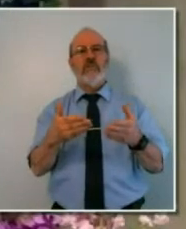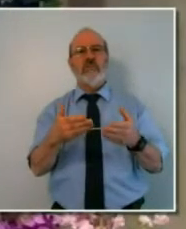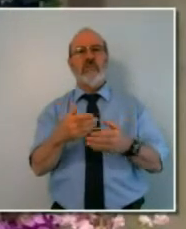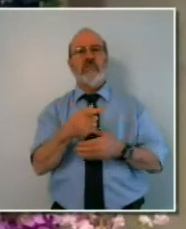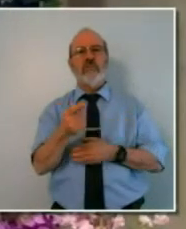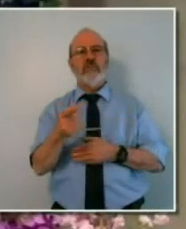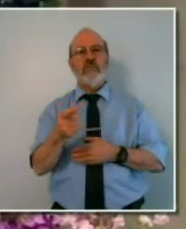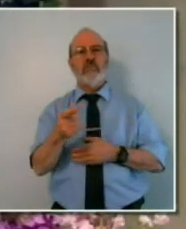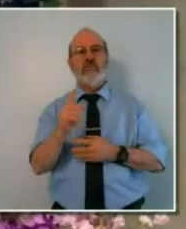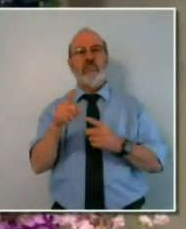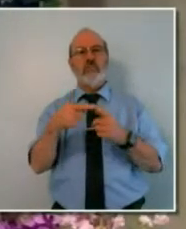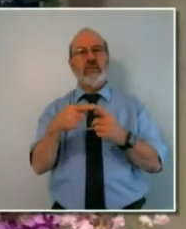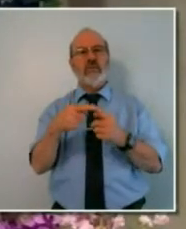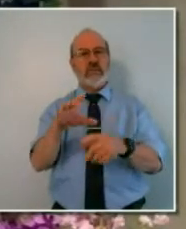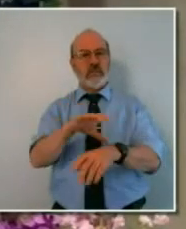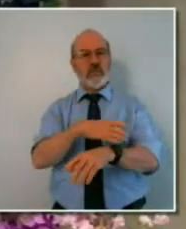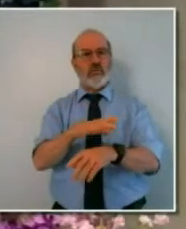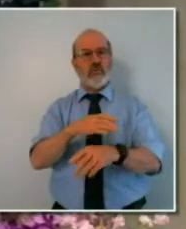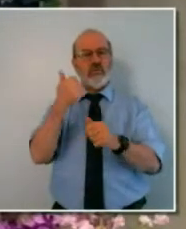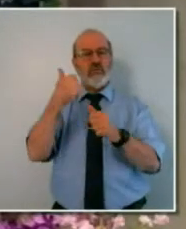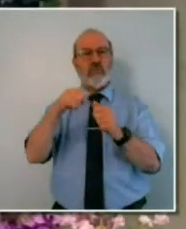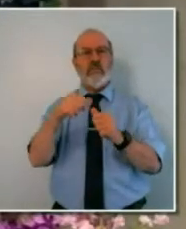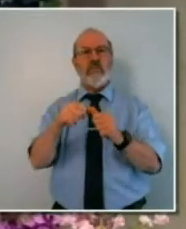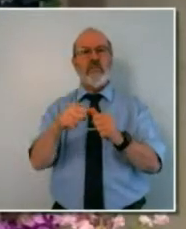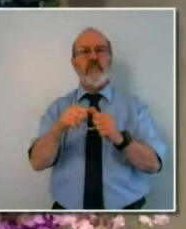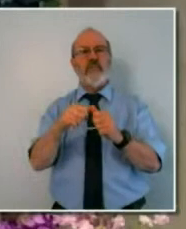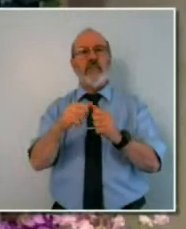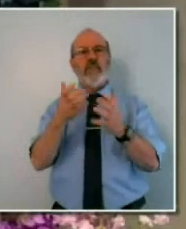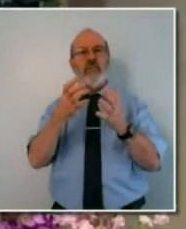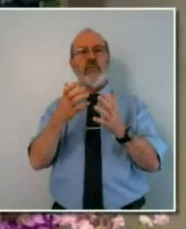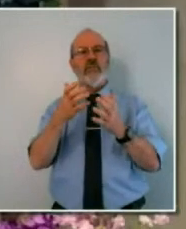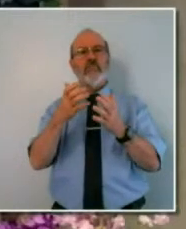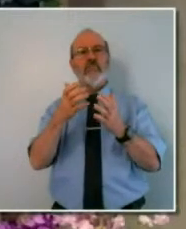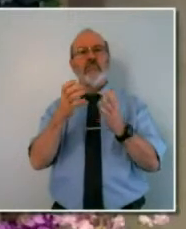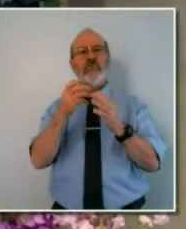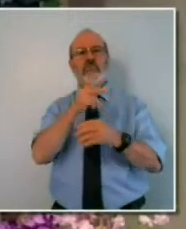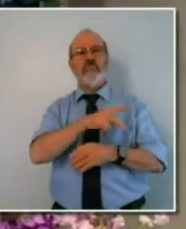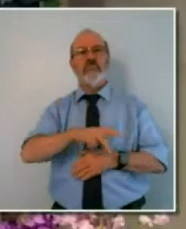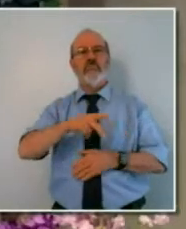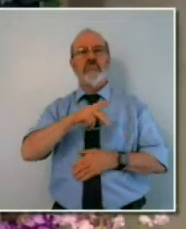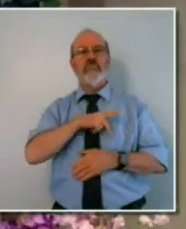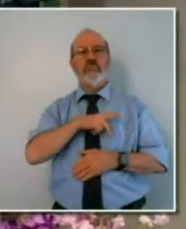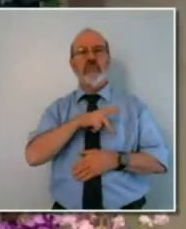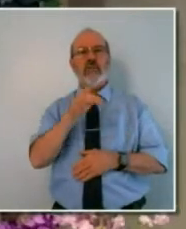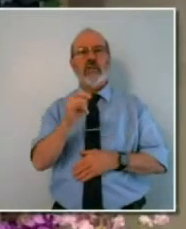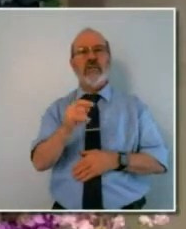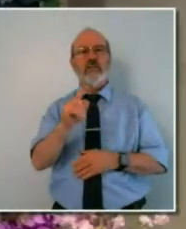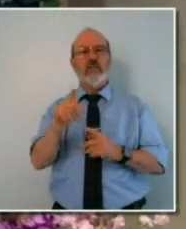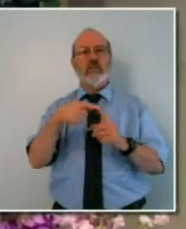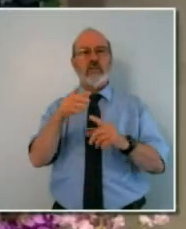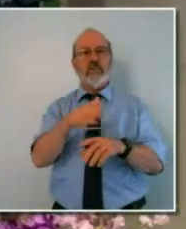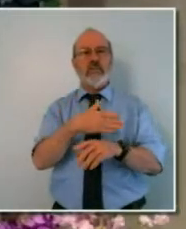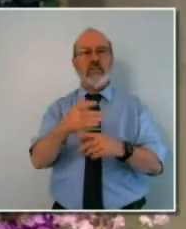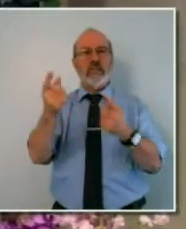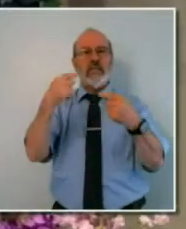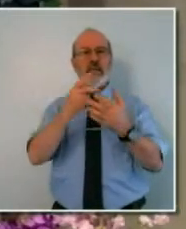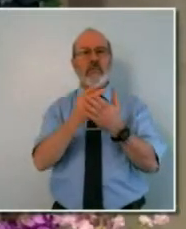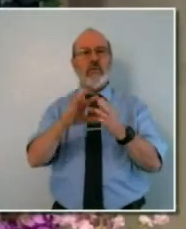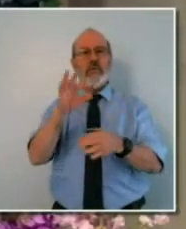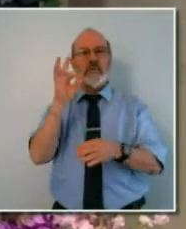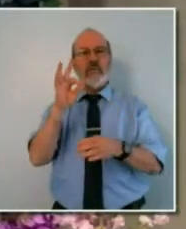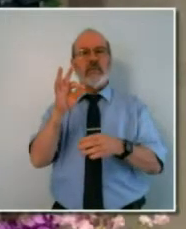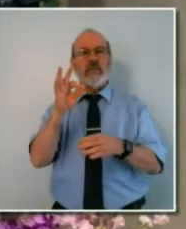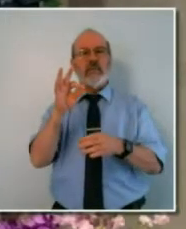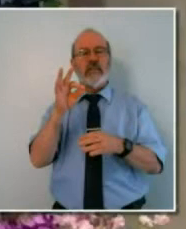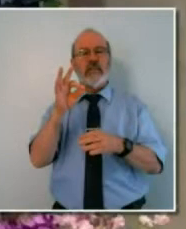when you get to the chorus, if you can remember, I'd like to invite you to personalize it. So when we sing, Come Holy Spirit, the chorus says, Come